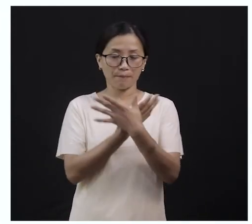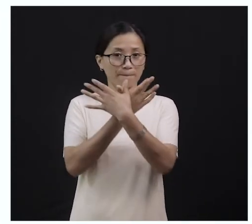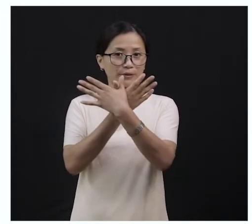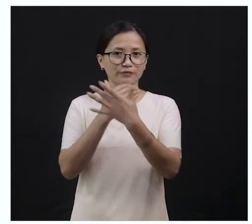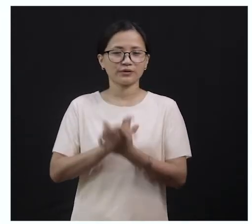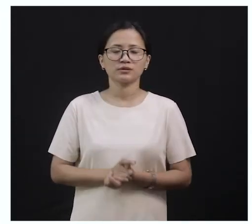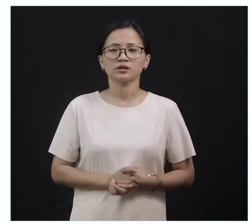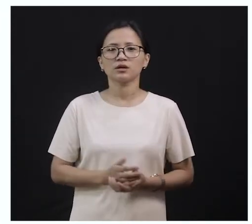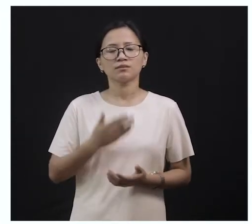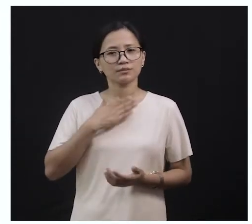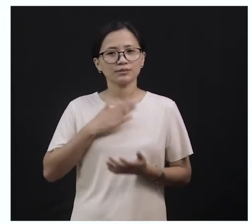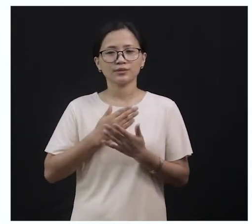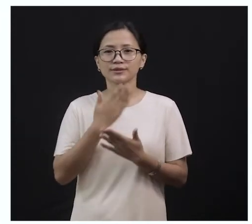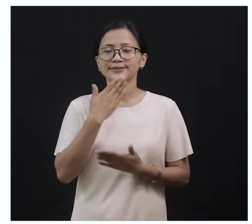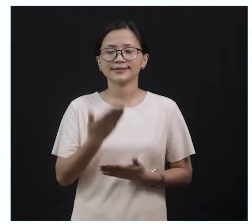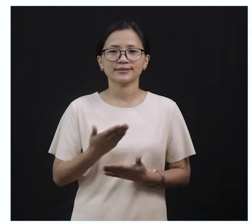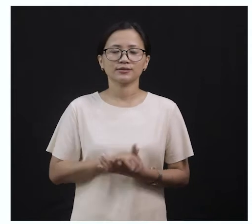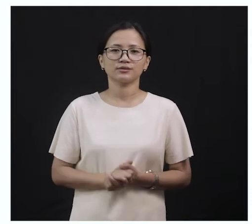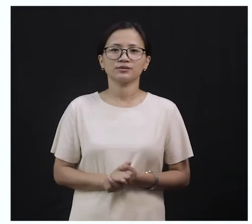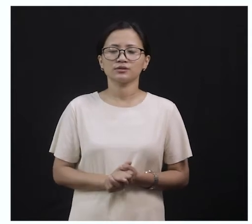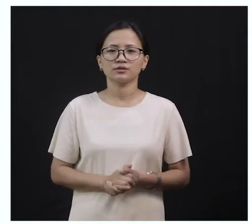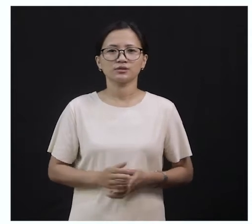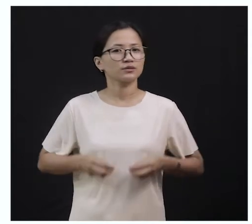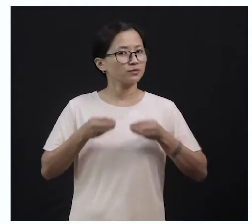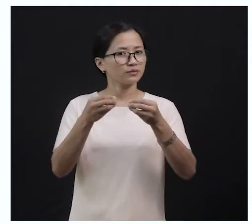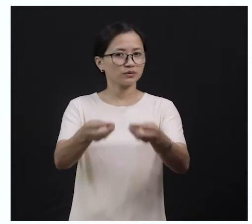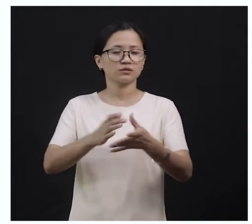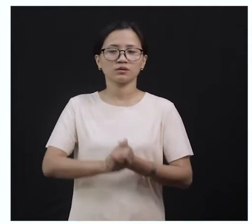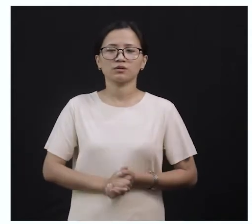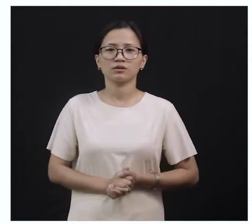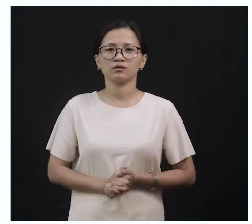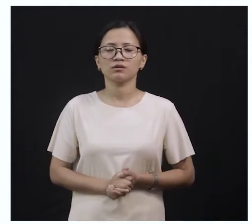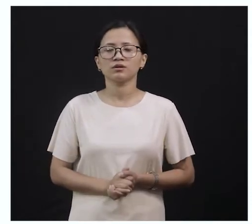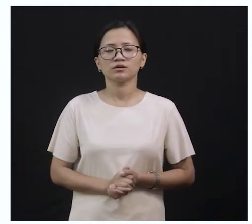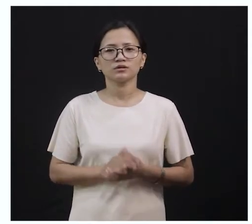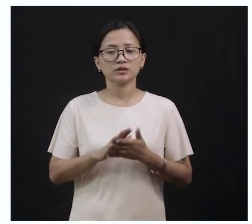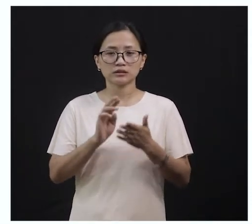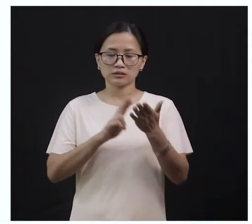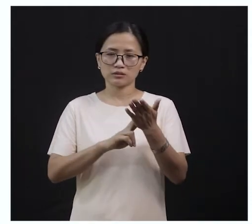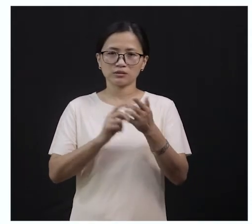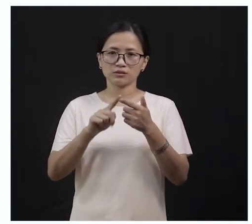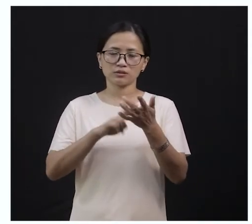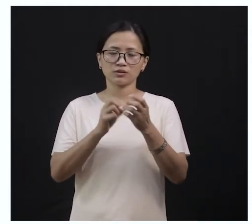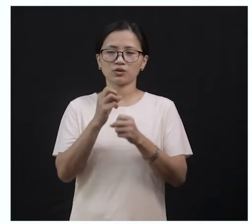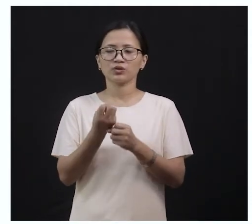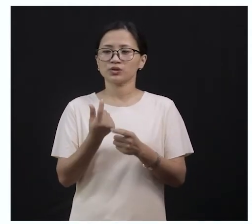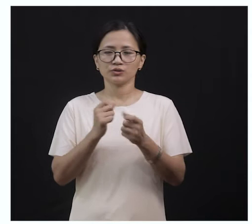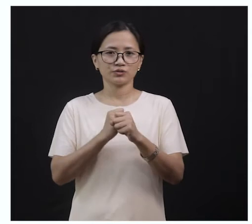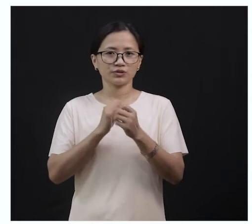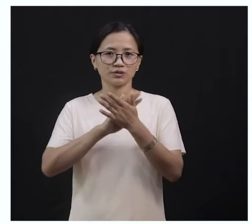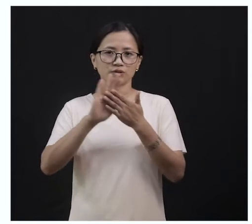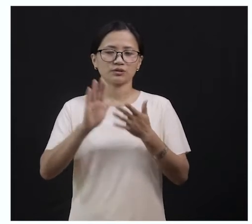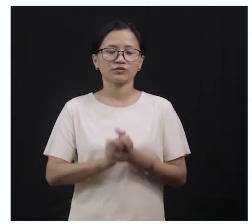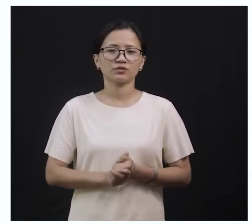I hope my thank you, the thank you which I'm giving you is enough for the splendor of your being.